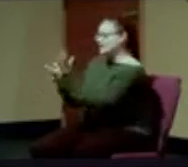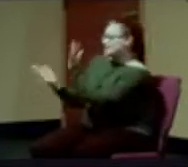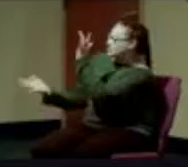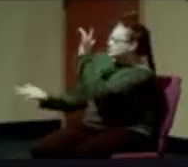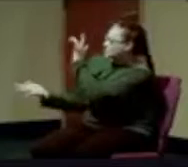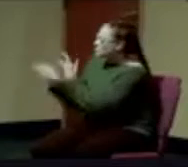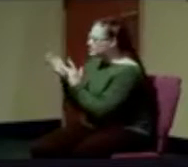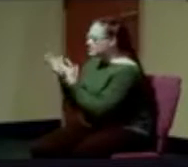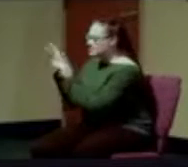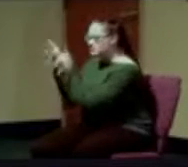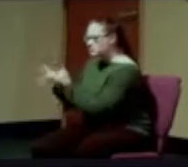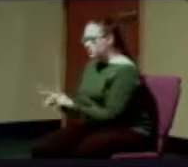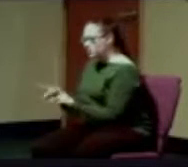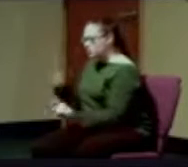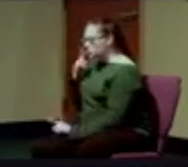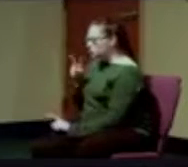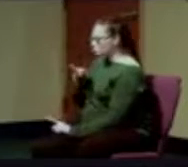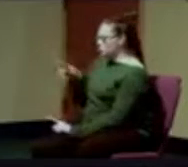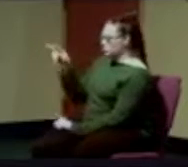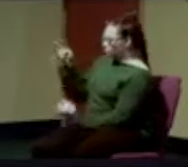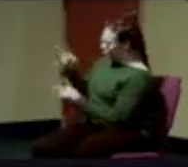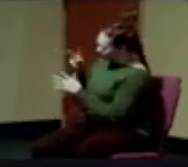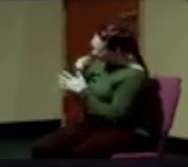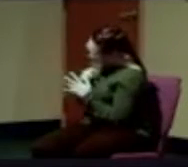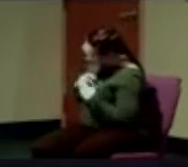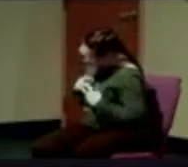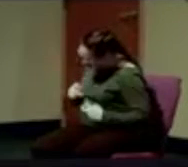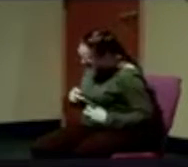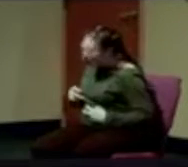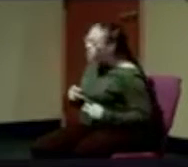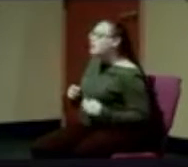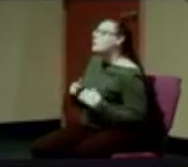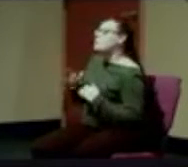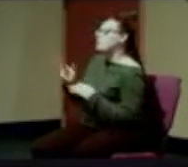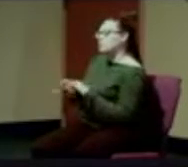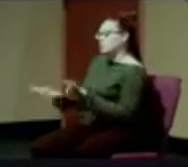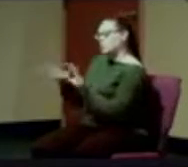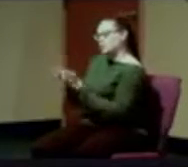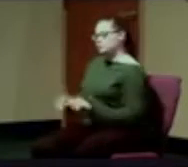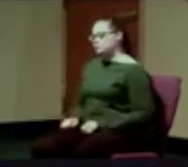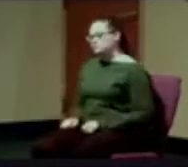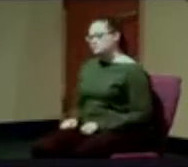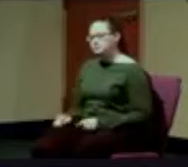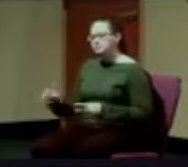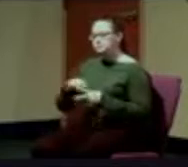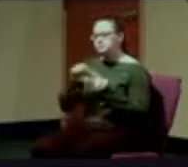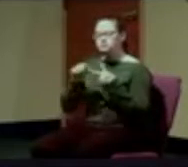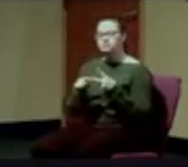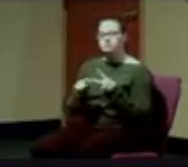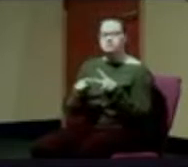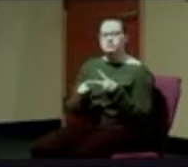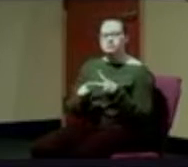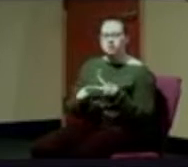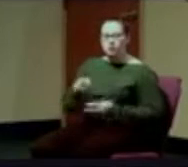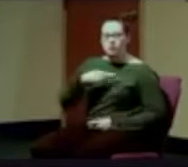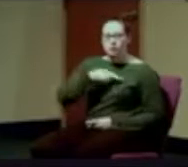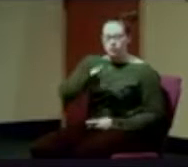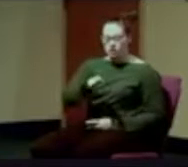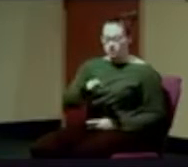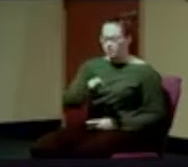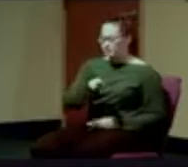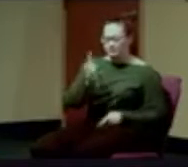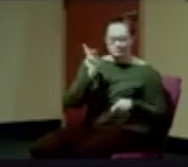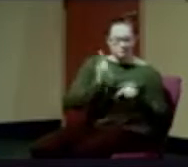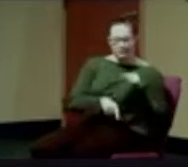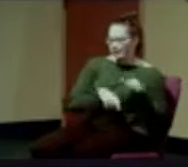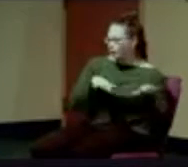religious person, you're going to look at the inside, and the inside is going to be more important. Secondly, religion is about what you can't do. Jesus is about what you can